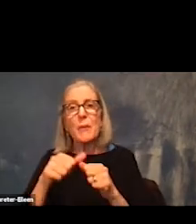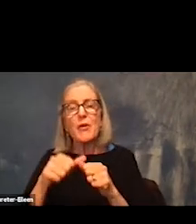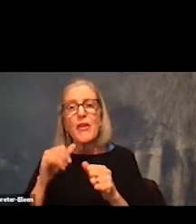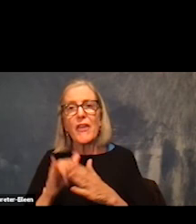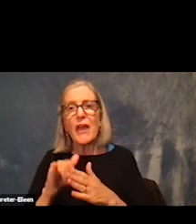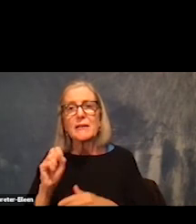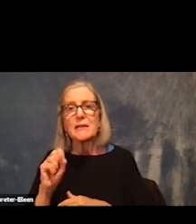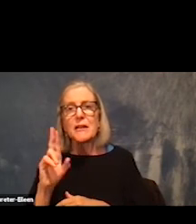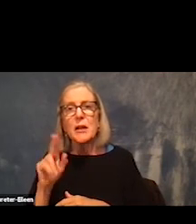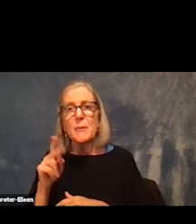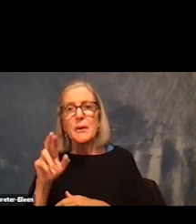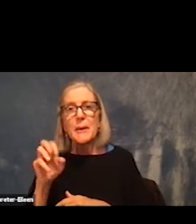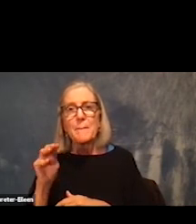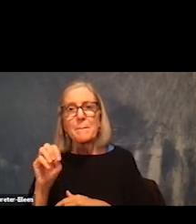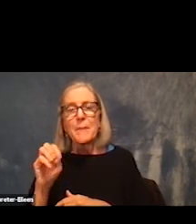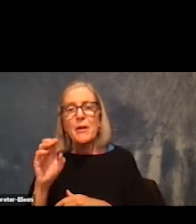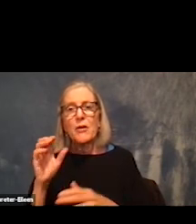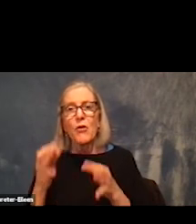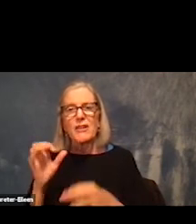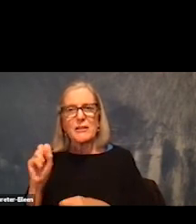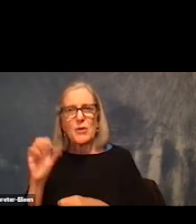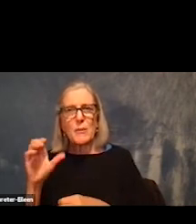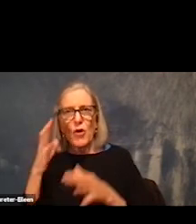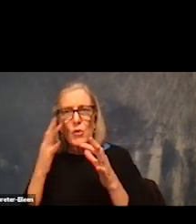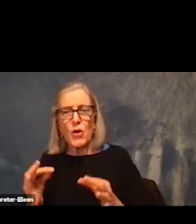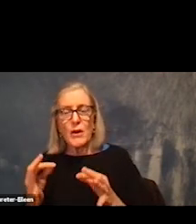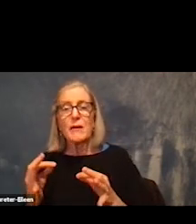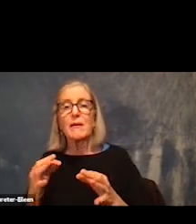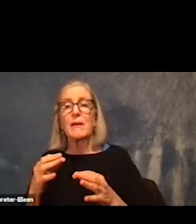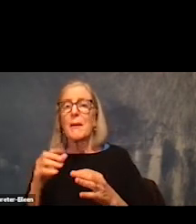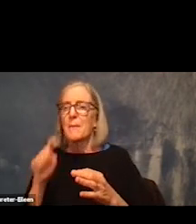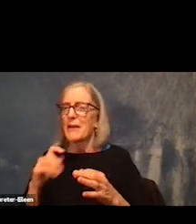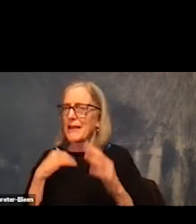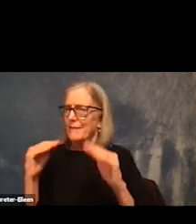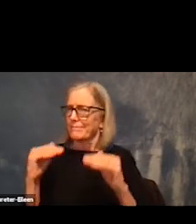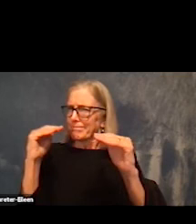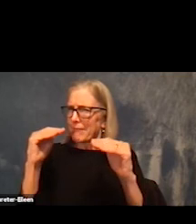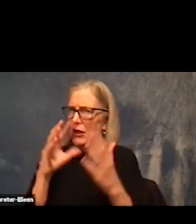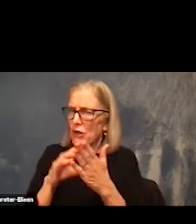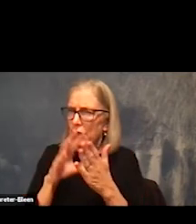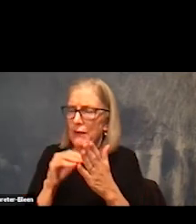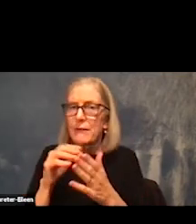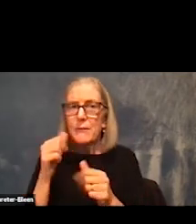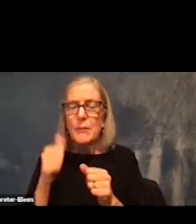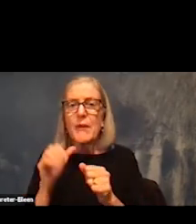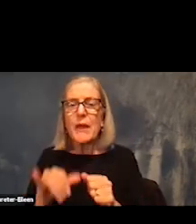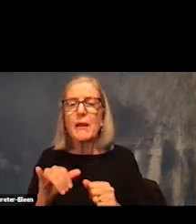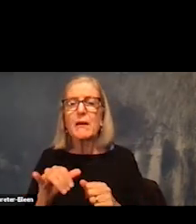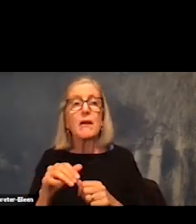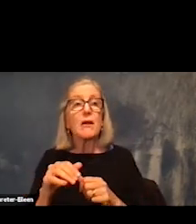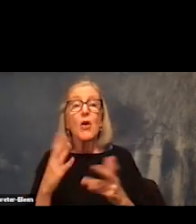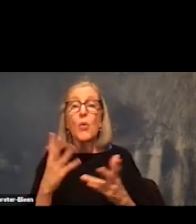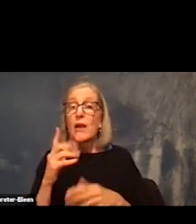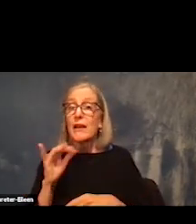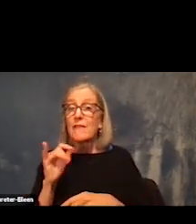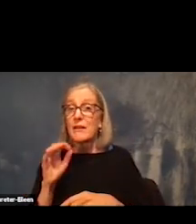progress monitoring. So what if I told you that Juan's family co-designed this method of data collection? Mrs. Willard was